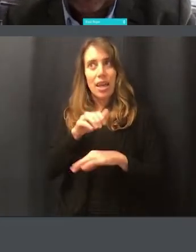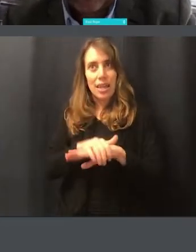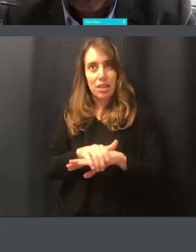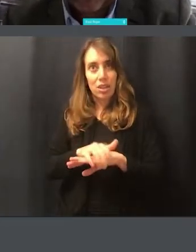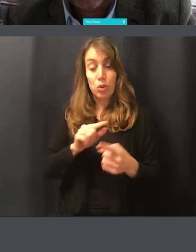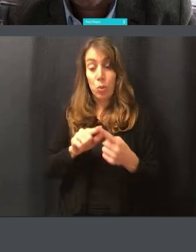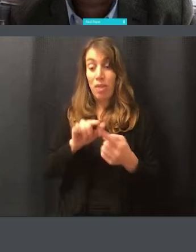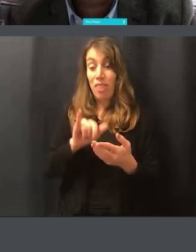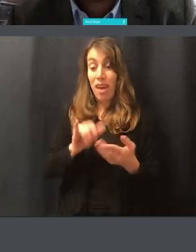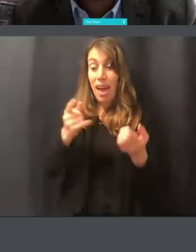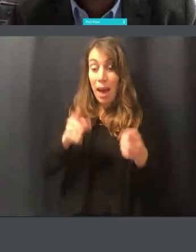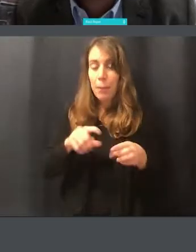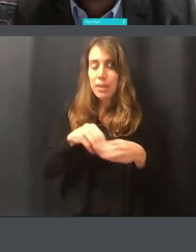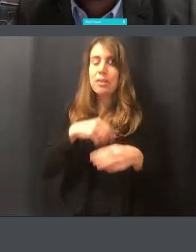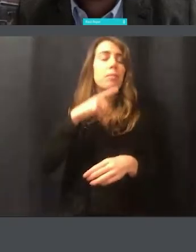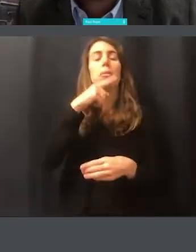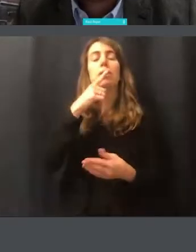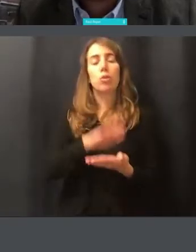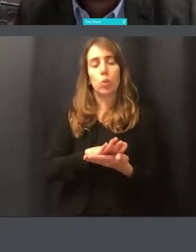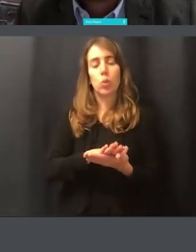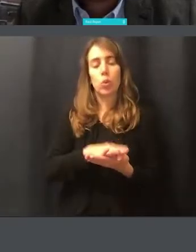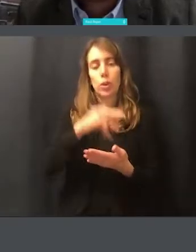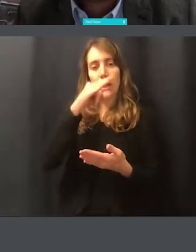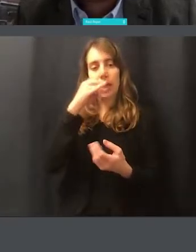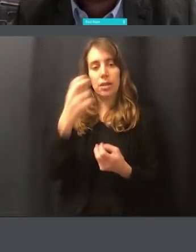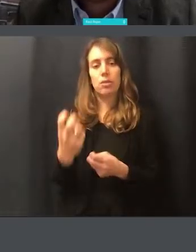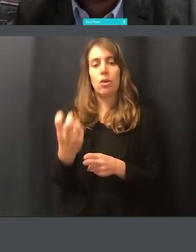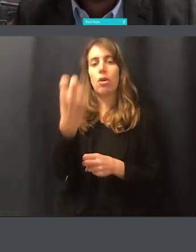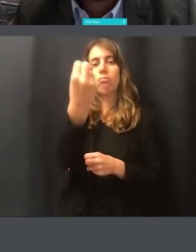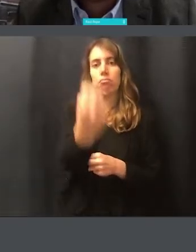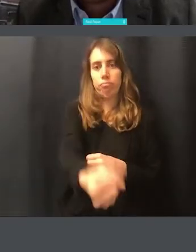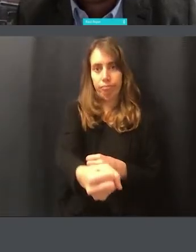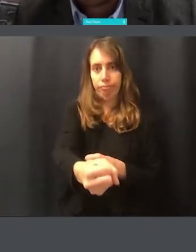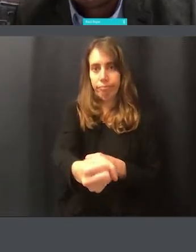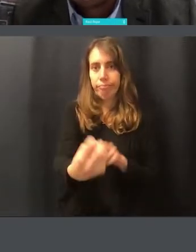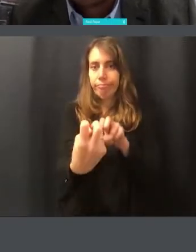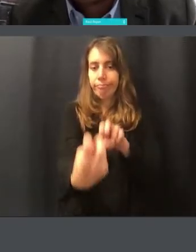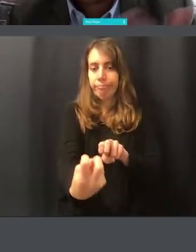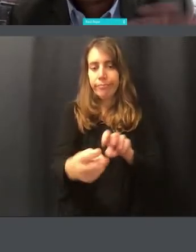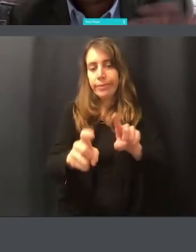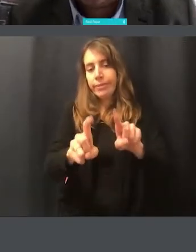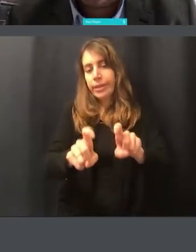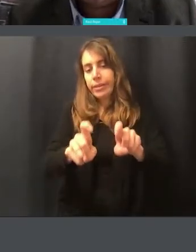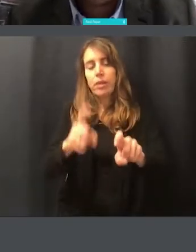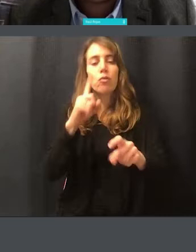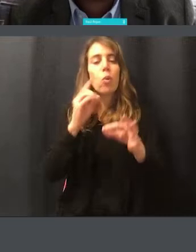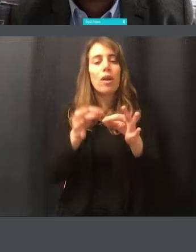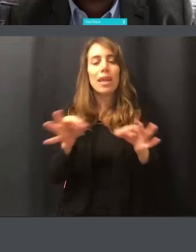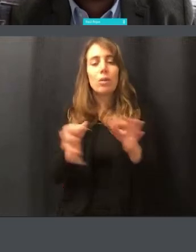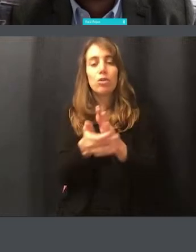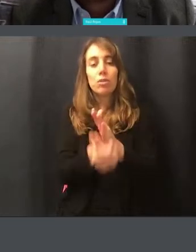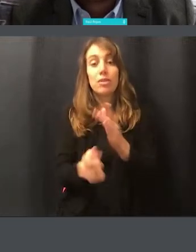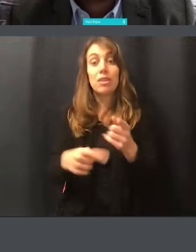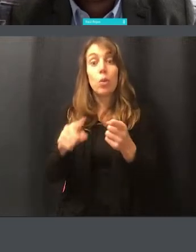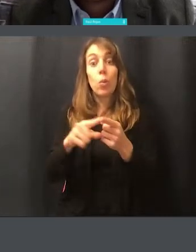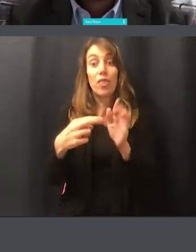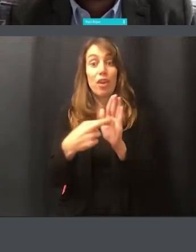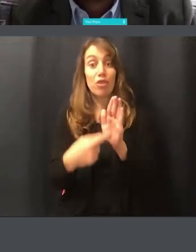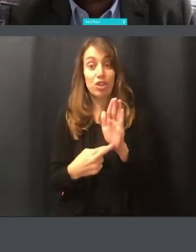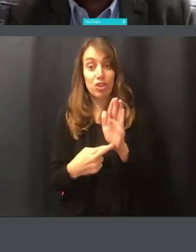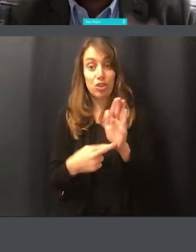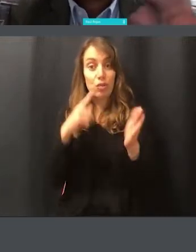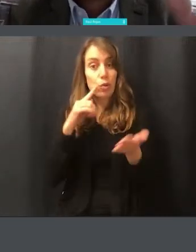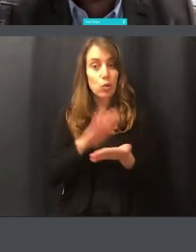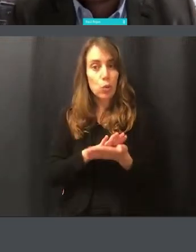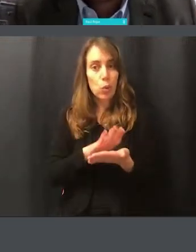school, kids will get tested for language proficiency upon enrollment. And when that happens, is the school will determine,